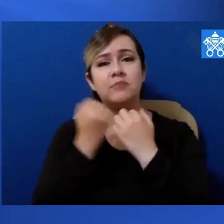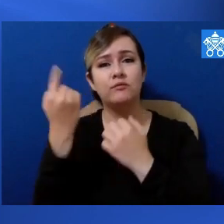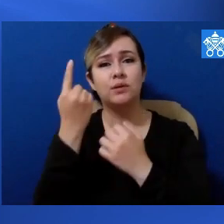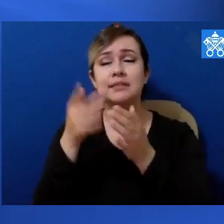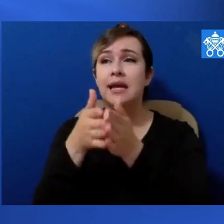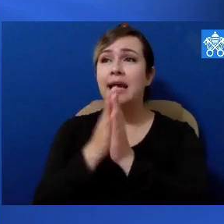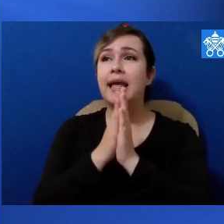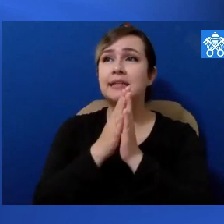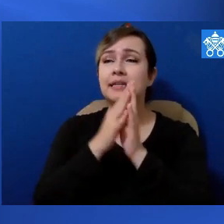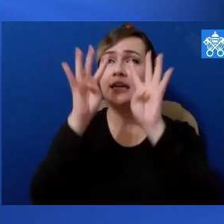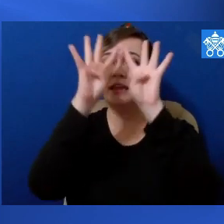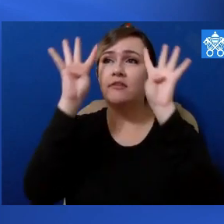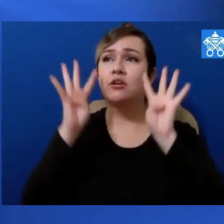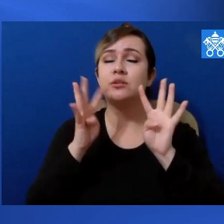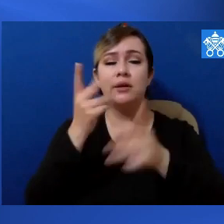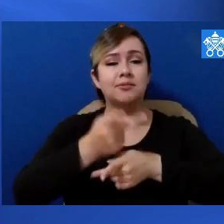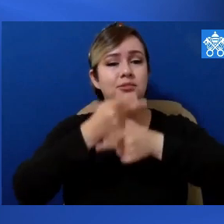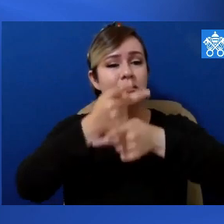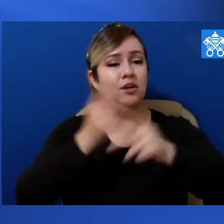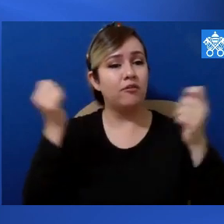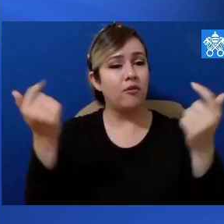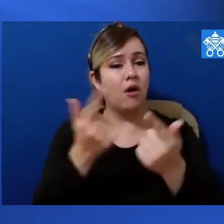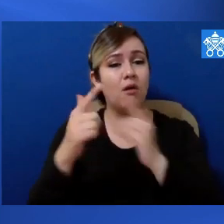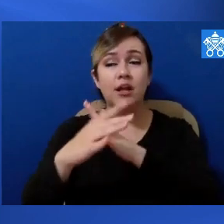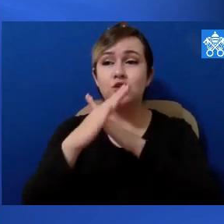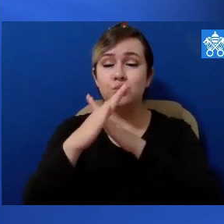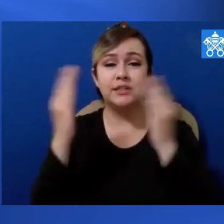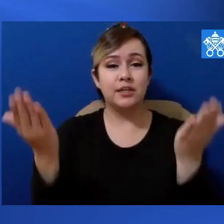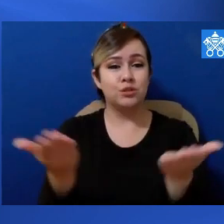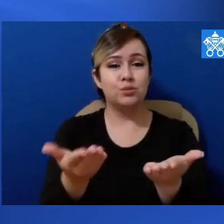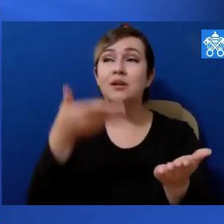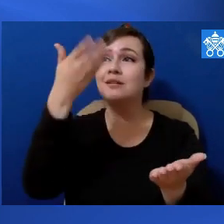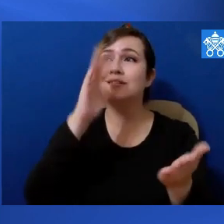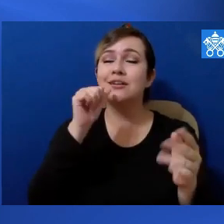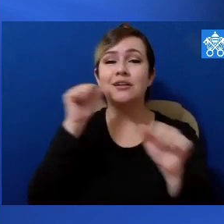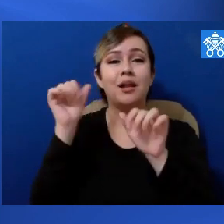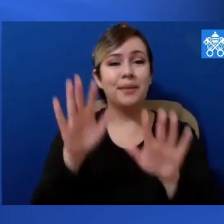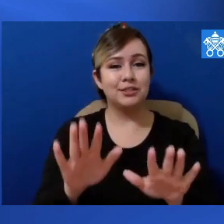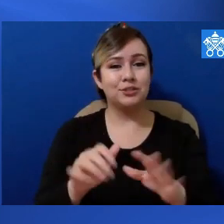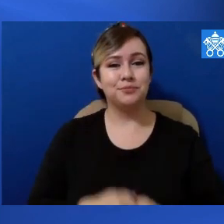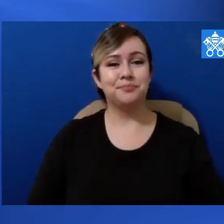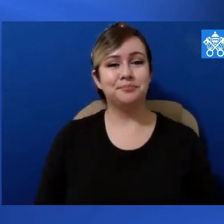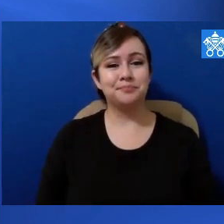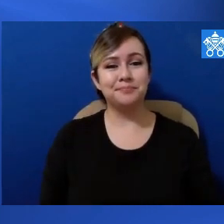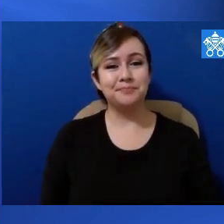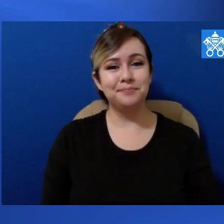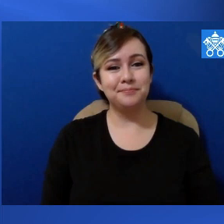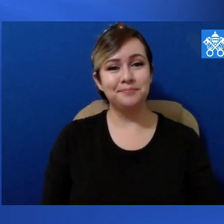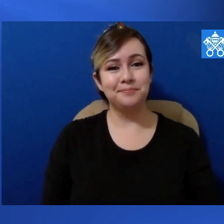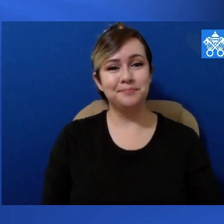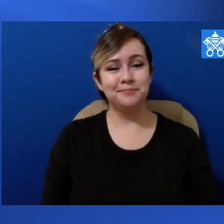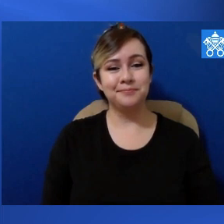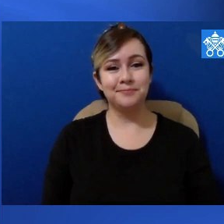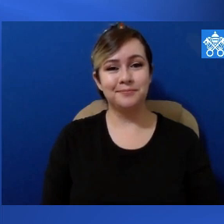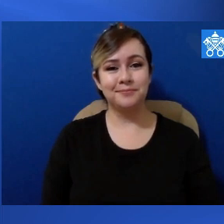ask the Blessed Virgin Mary to take care of all of you and to protect you. God bless you all. Trabalhai para conseguirdes as